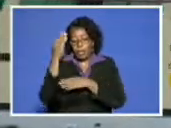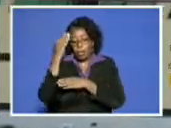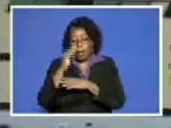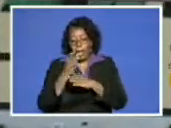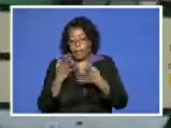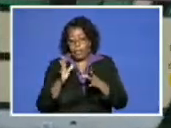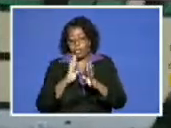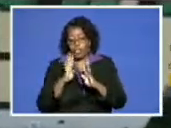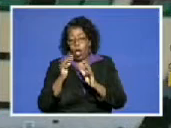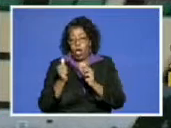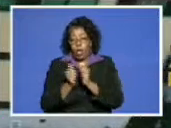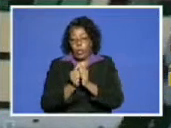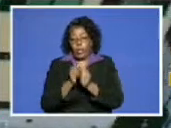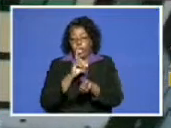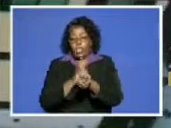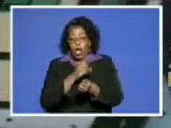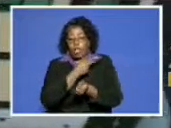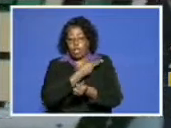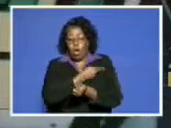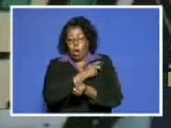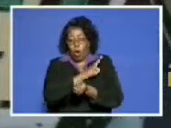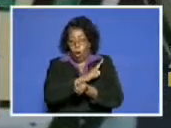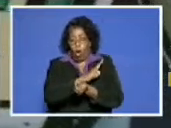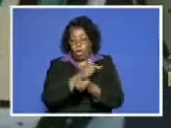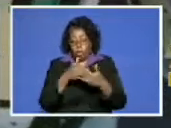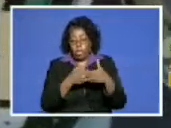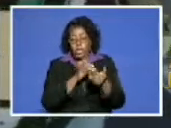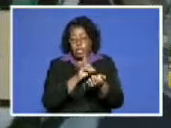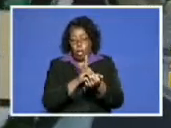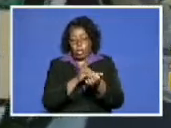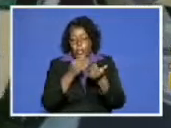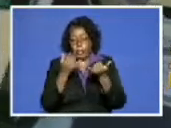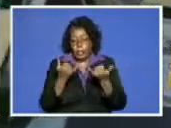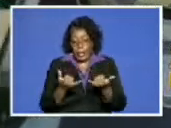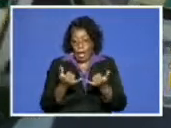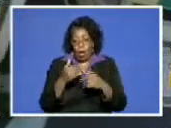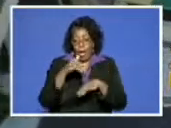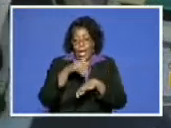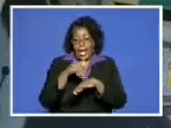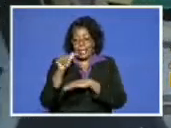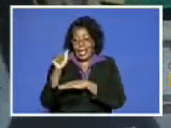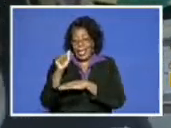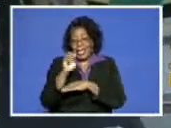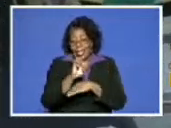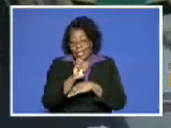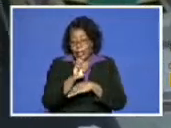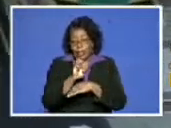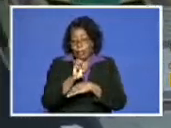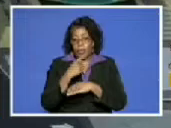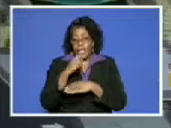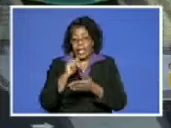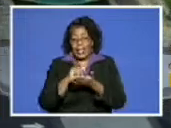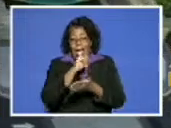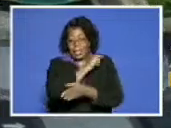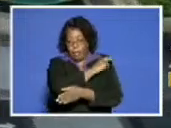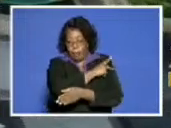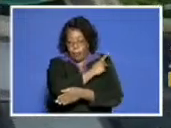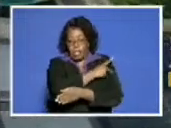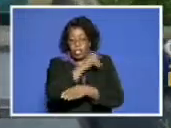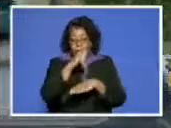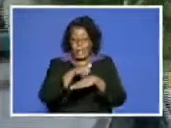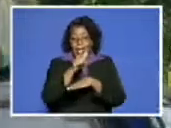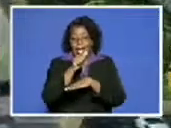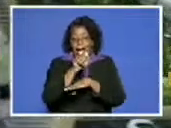Dr. Hall. She is actually the head doctor right now in A&E, and she was telling me that a patient is in